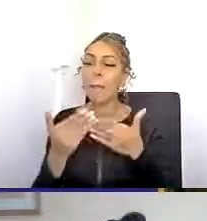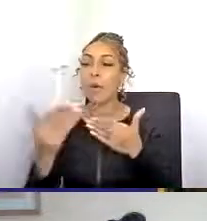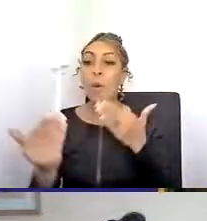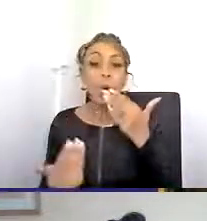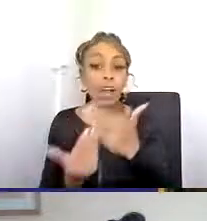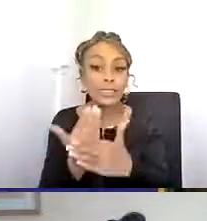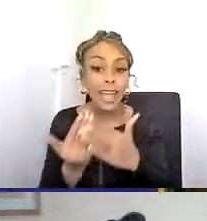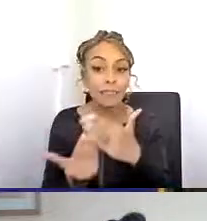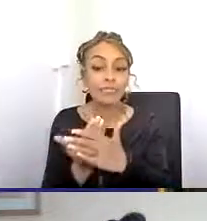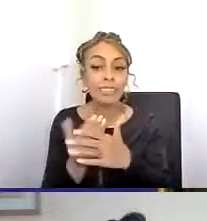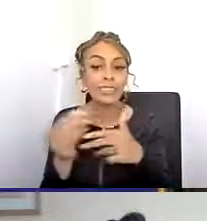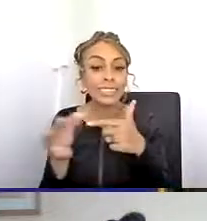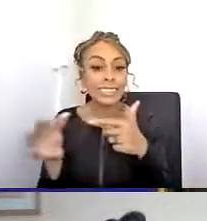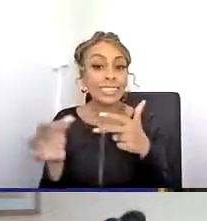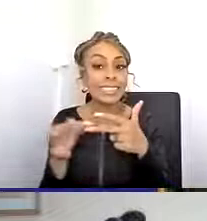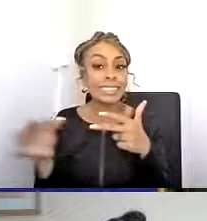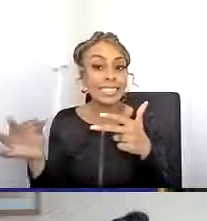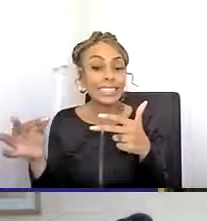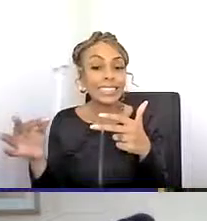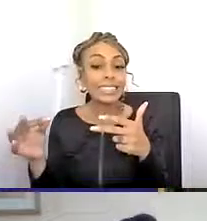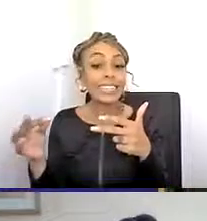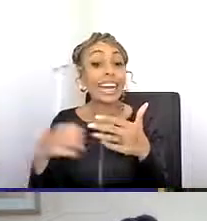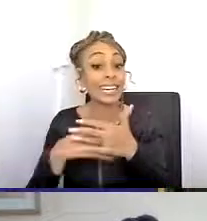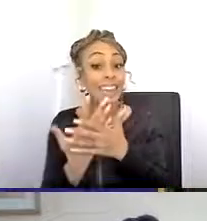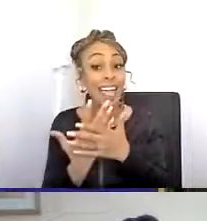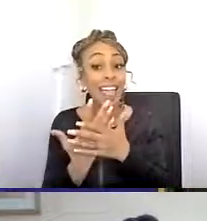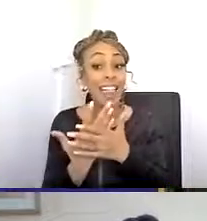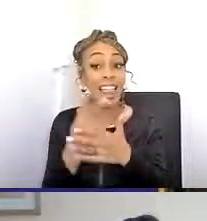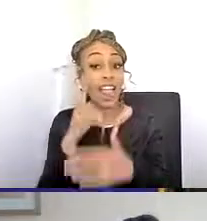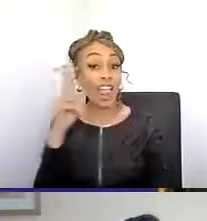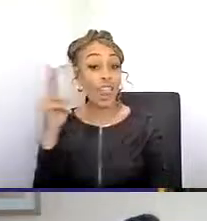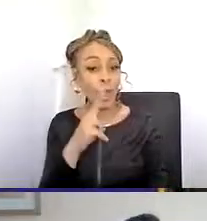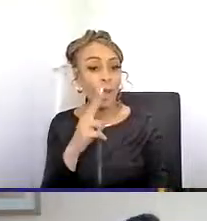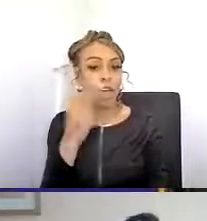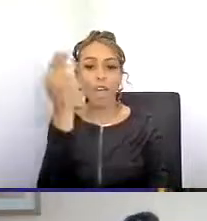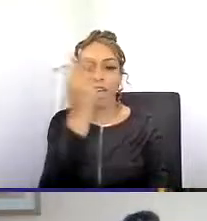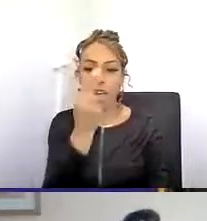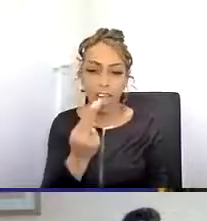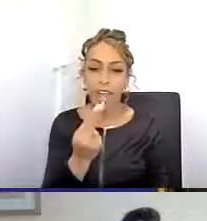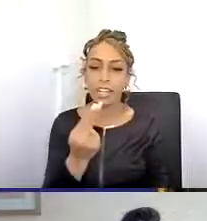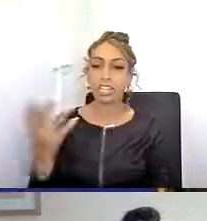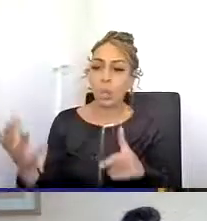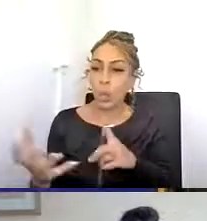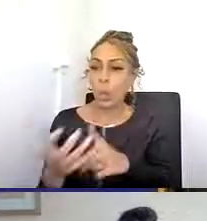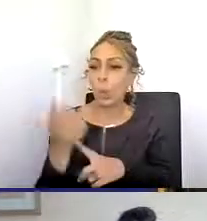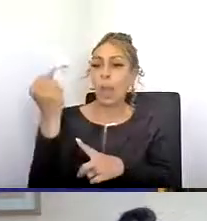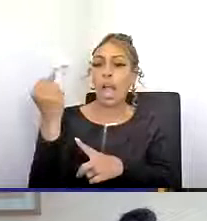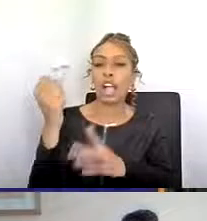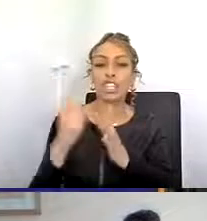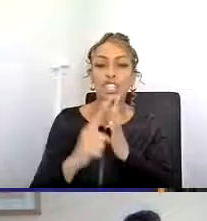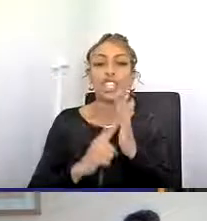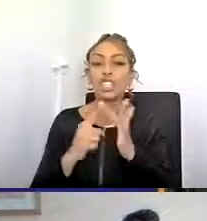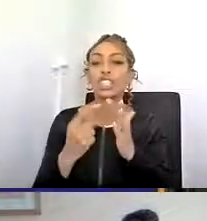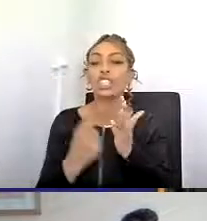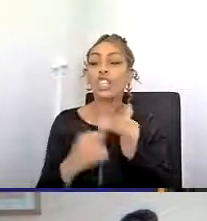part of the contemporary strand that was developed for the collection was looking at artists who had won Jerwood Painting Prizes or